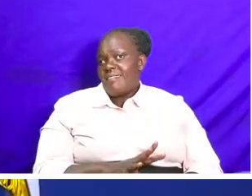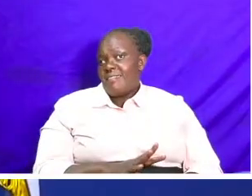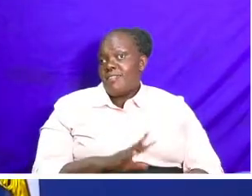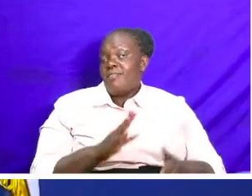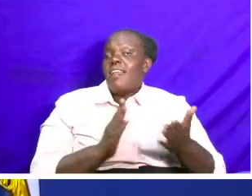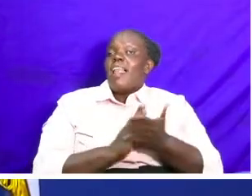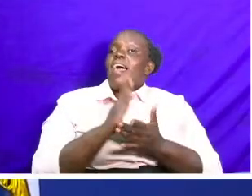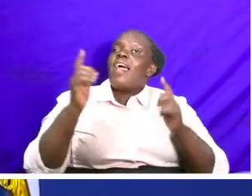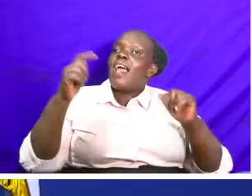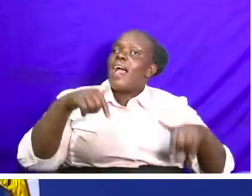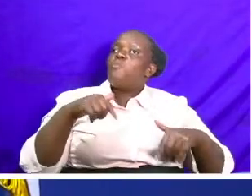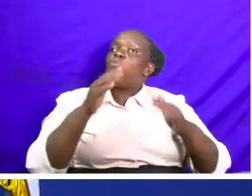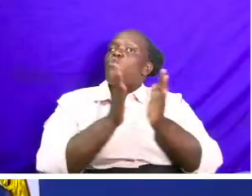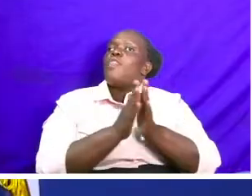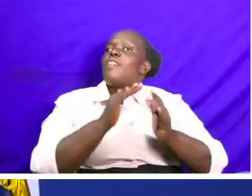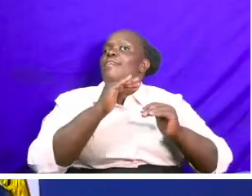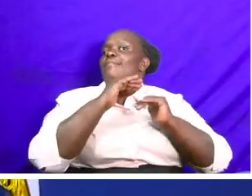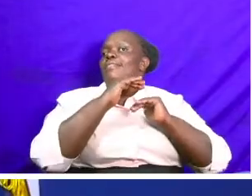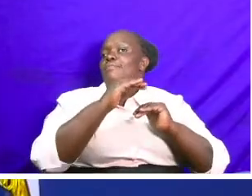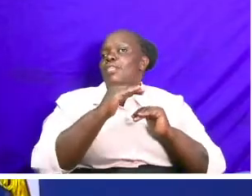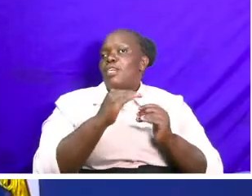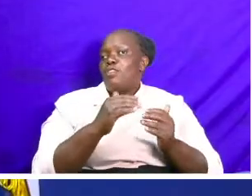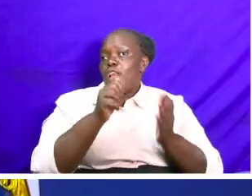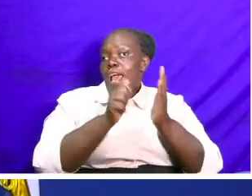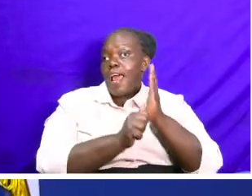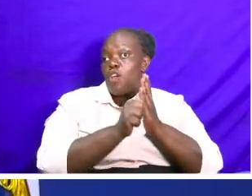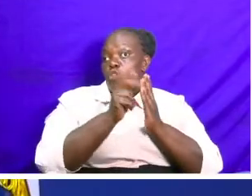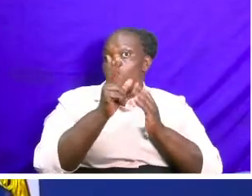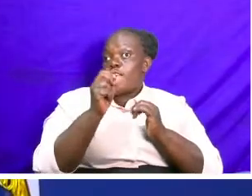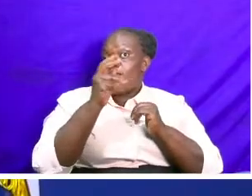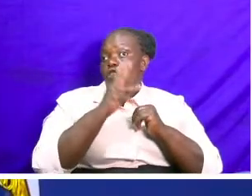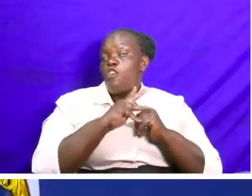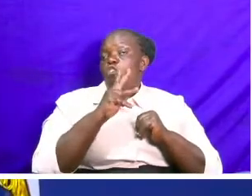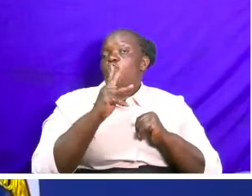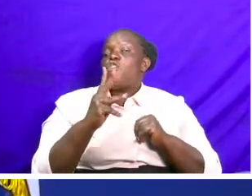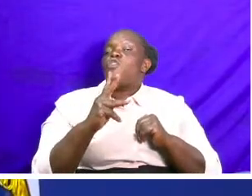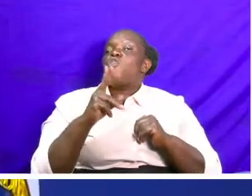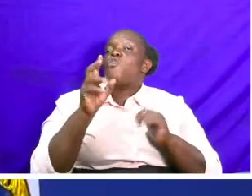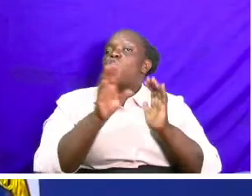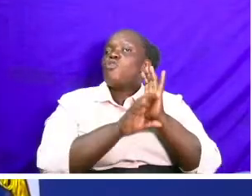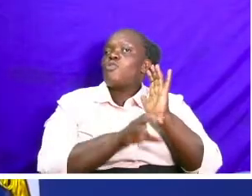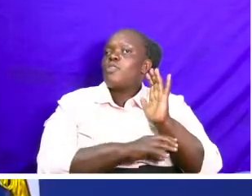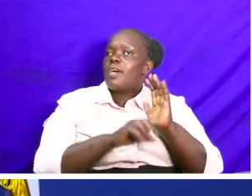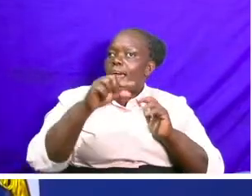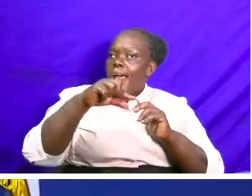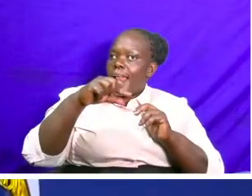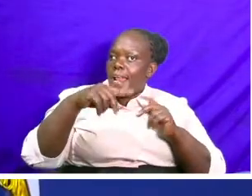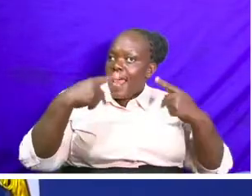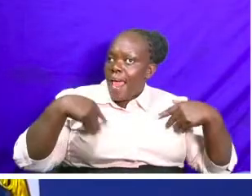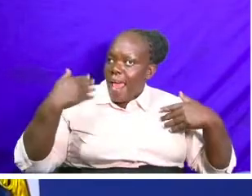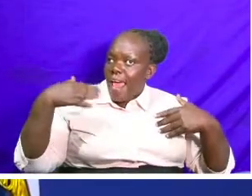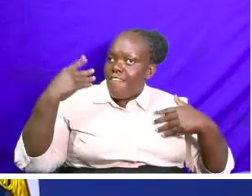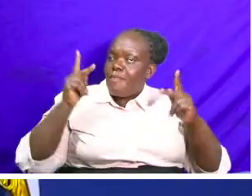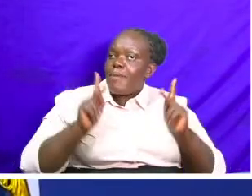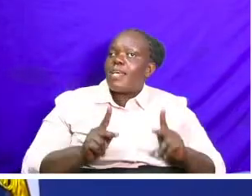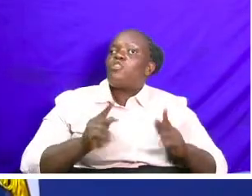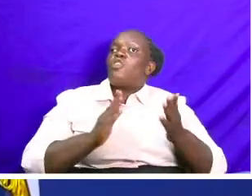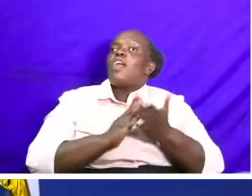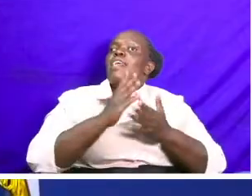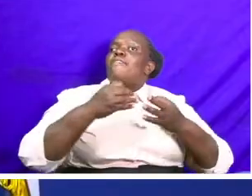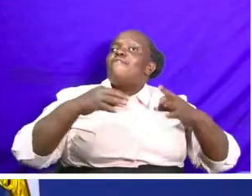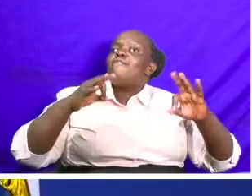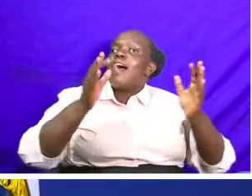Rights come with limitations. Article 24 of the Constitution guarantees every person the right to freedom and